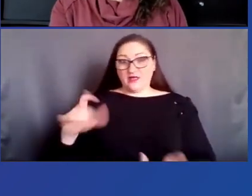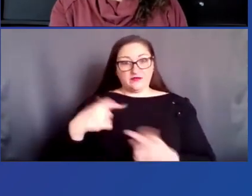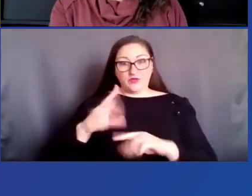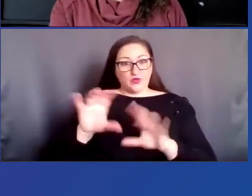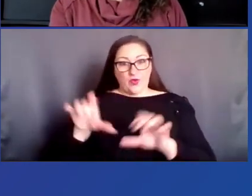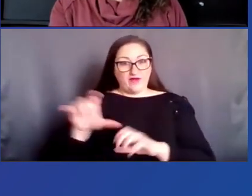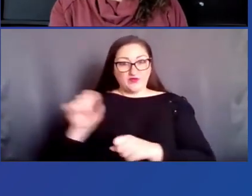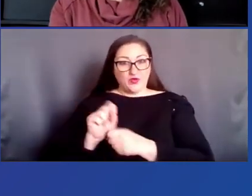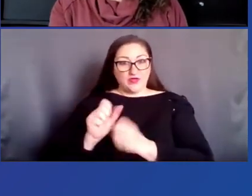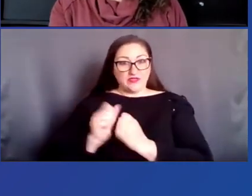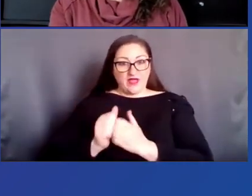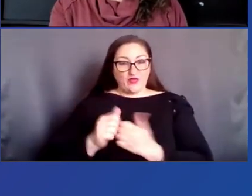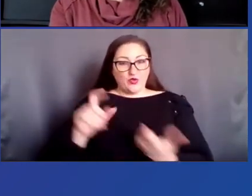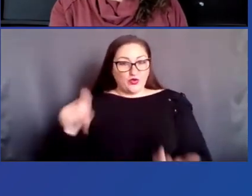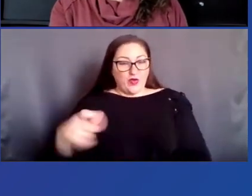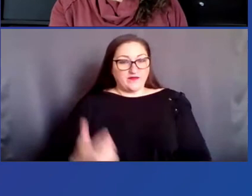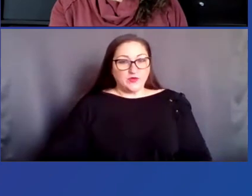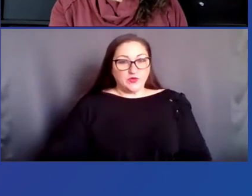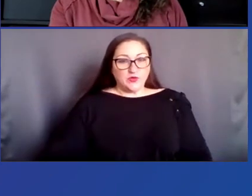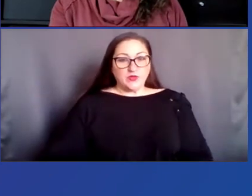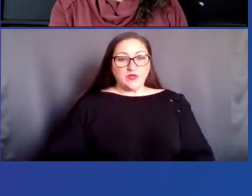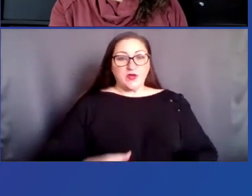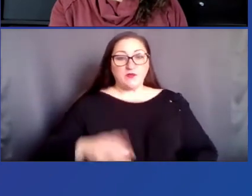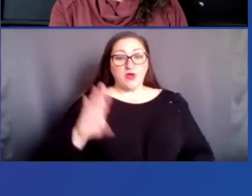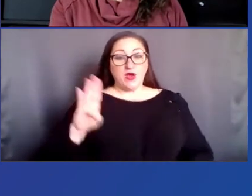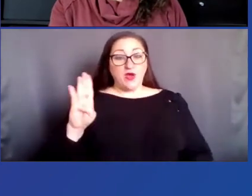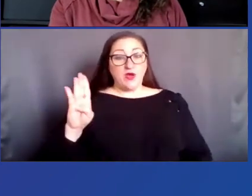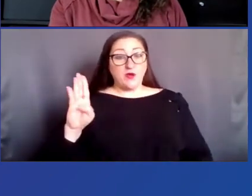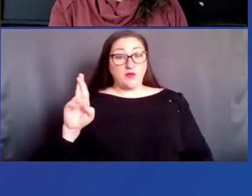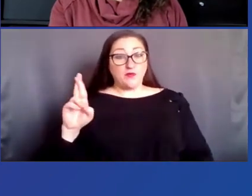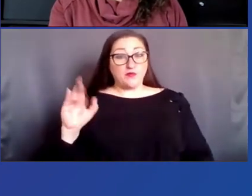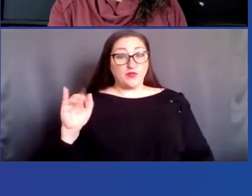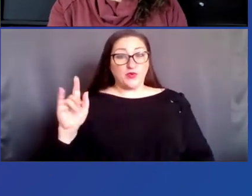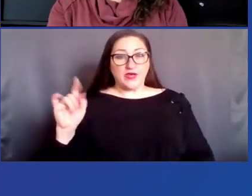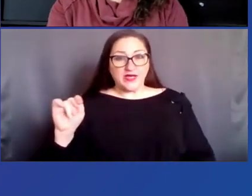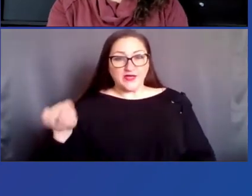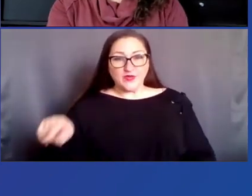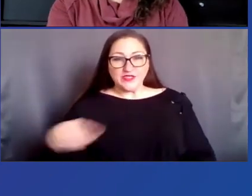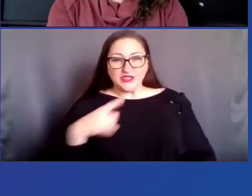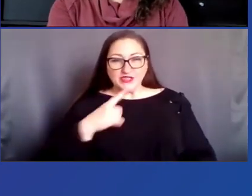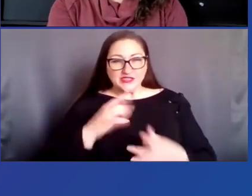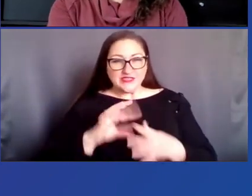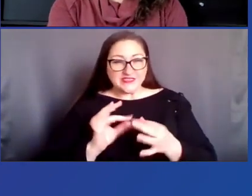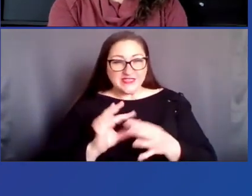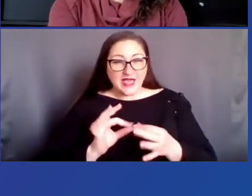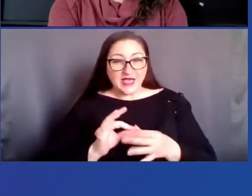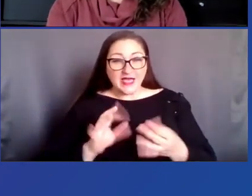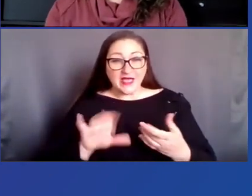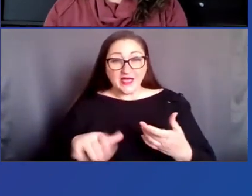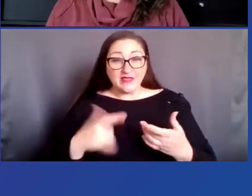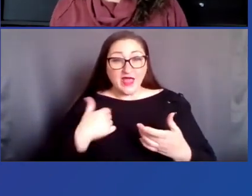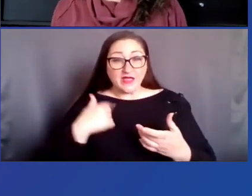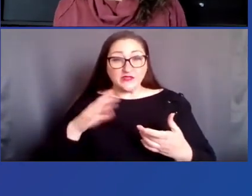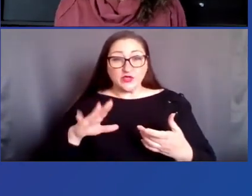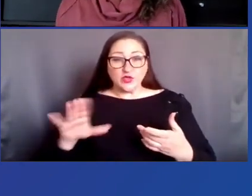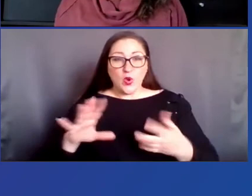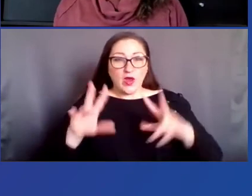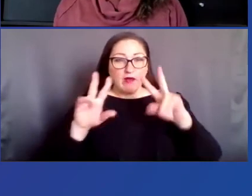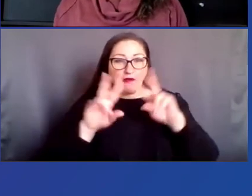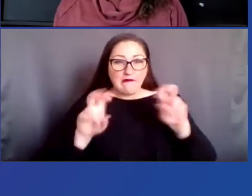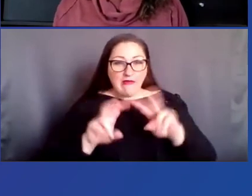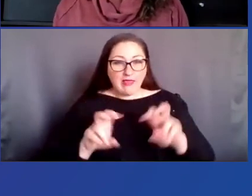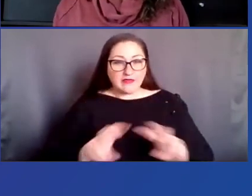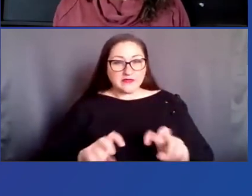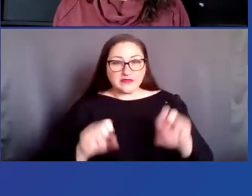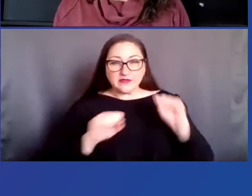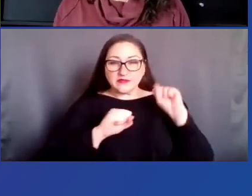do them. Here's the thing though, what Britt's talking about in terms of having your analysis solid, I think is the most